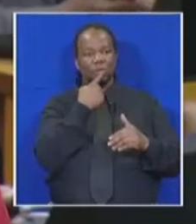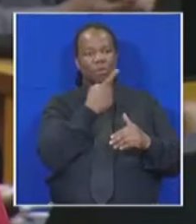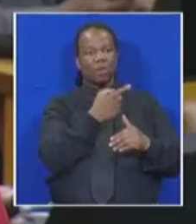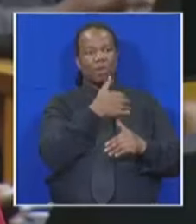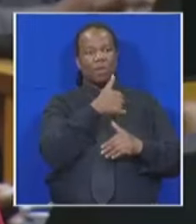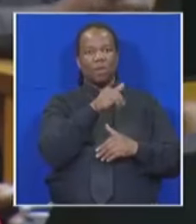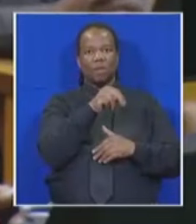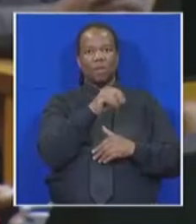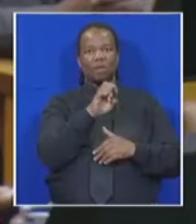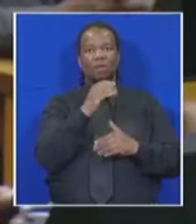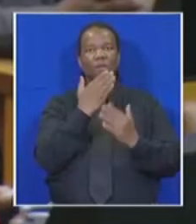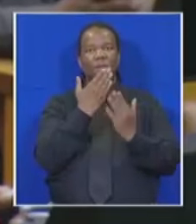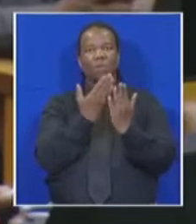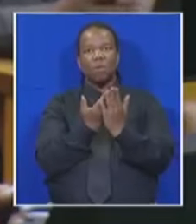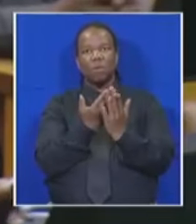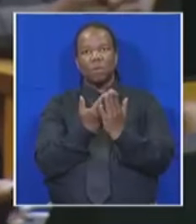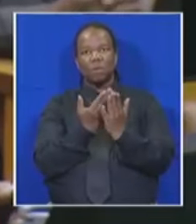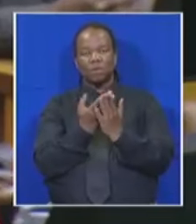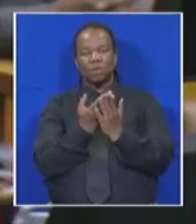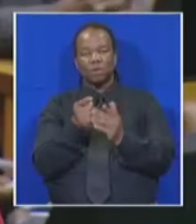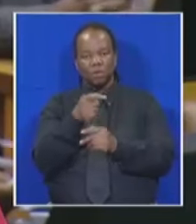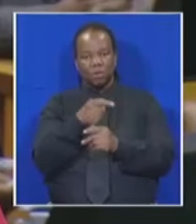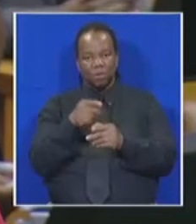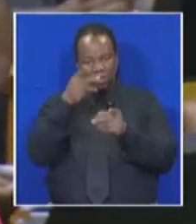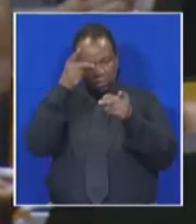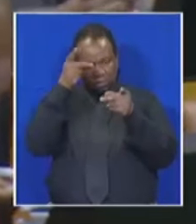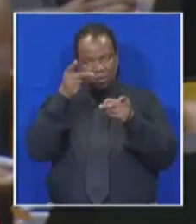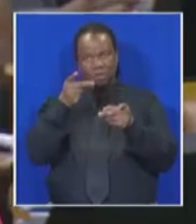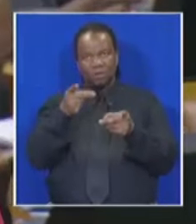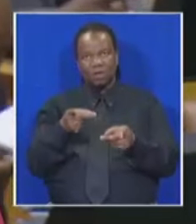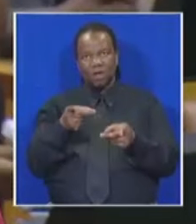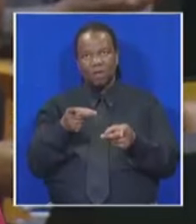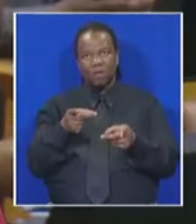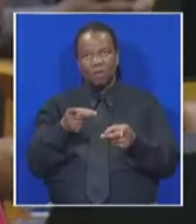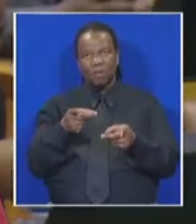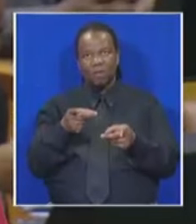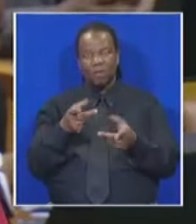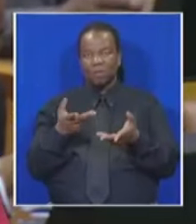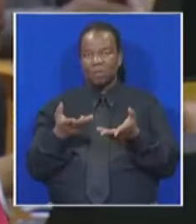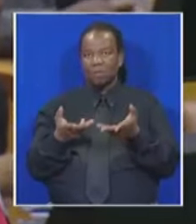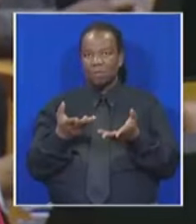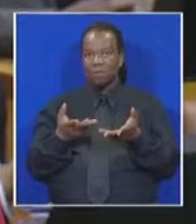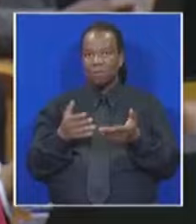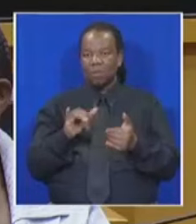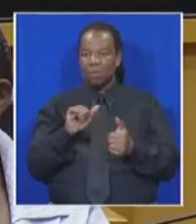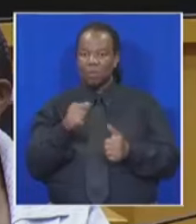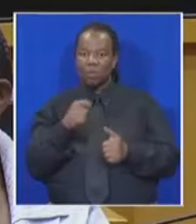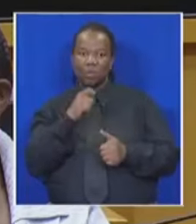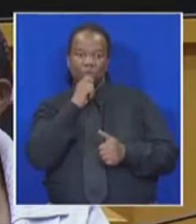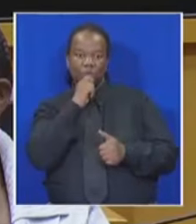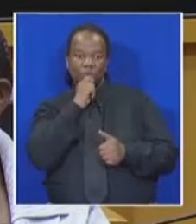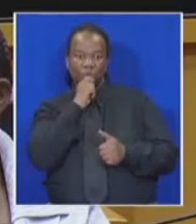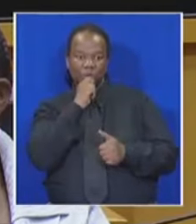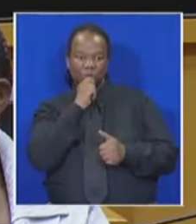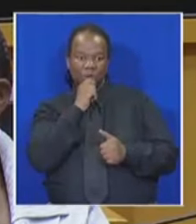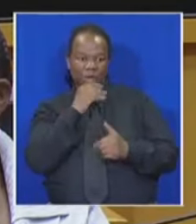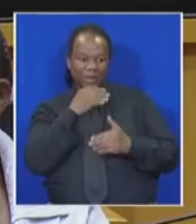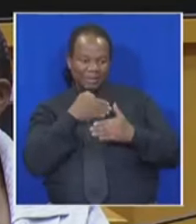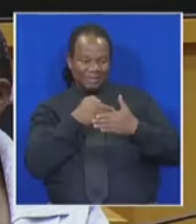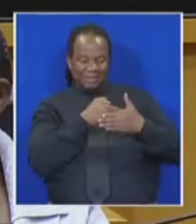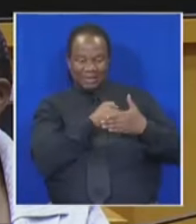put a proposal here that we must decide whether we use a secret ballot or not. And